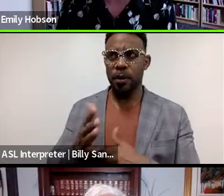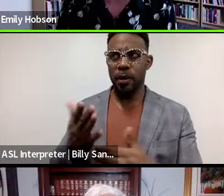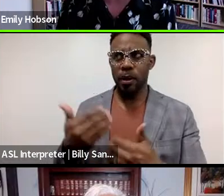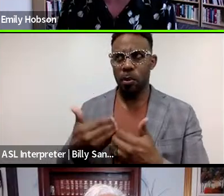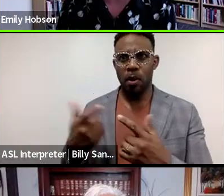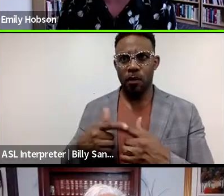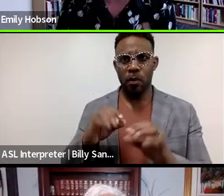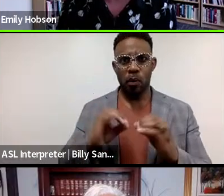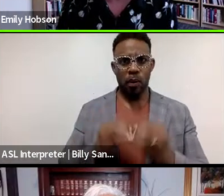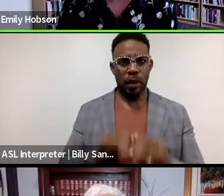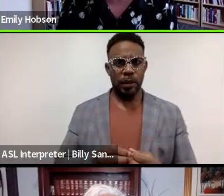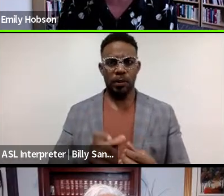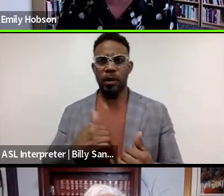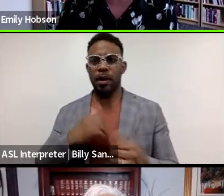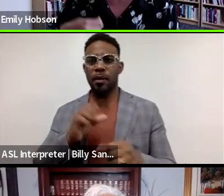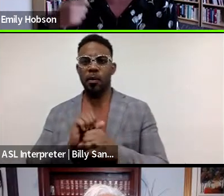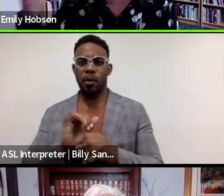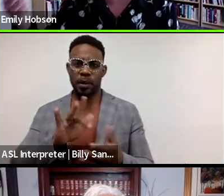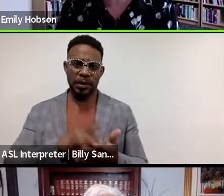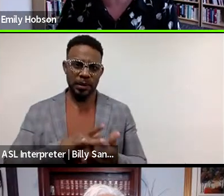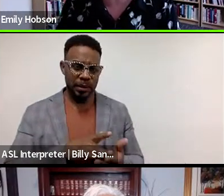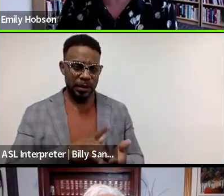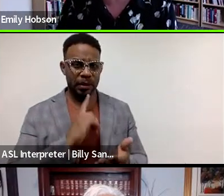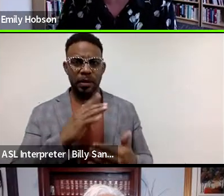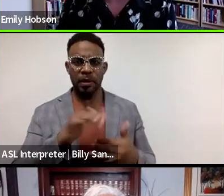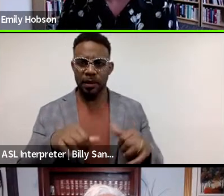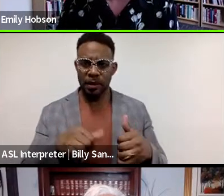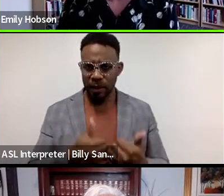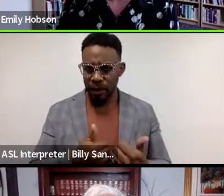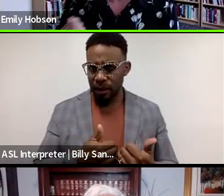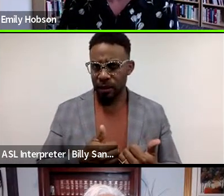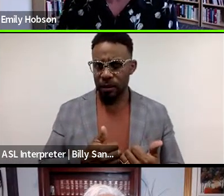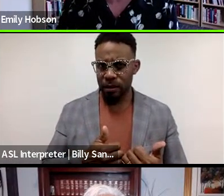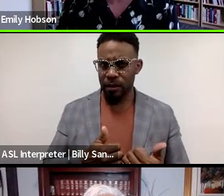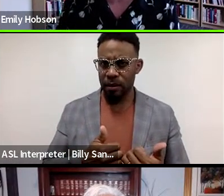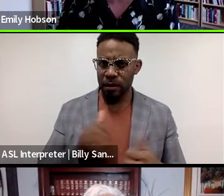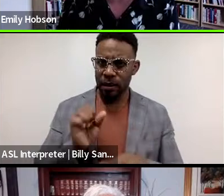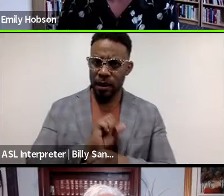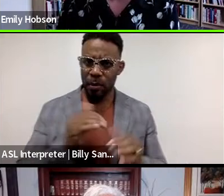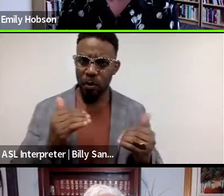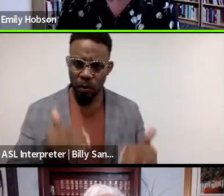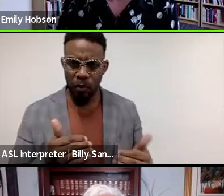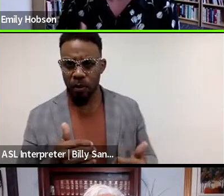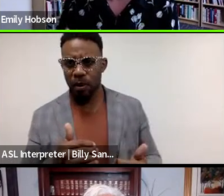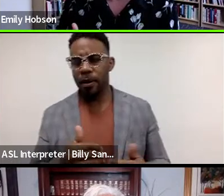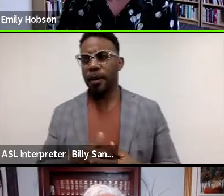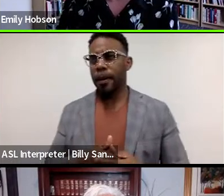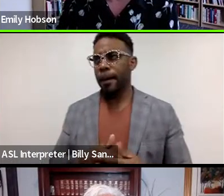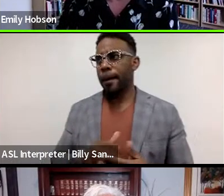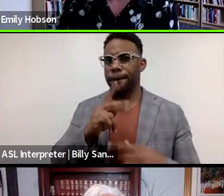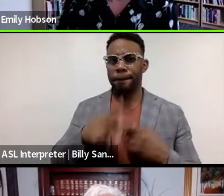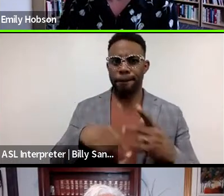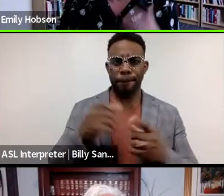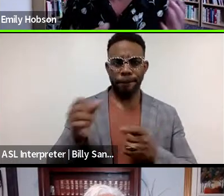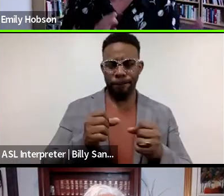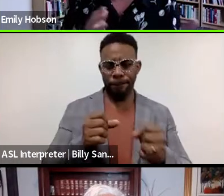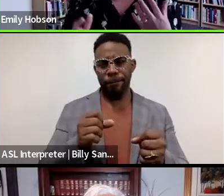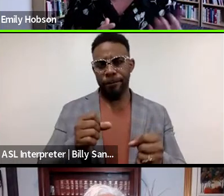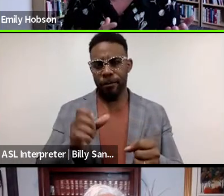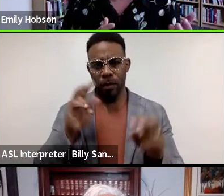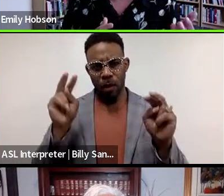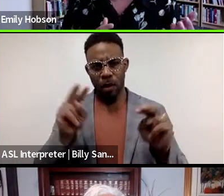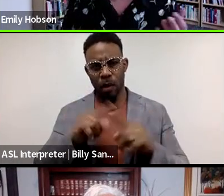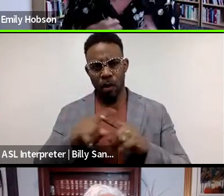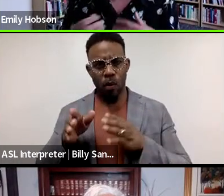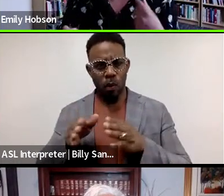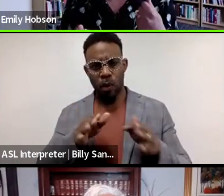from organizations. We have worker centers that are kind of challenging the labor movement and other kinds of strategies. And we look at the